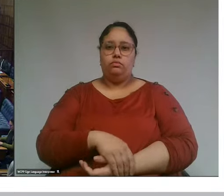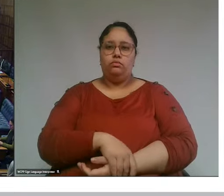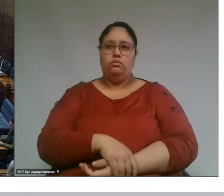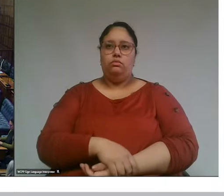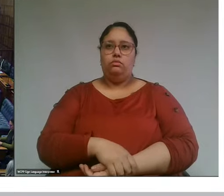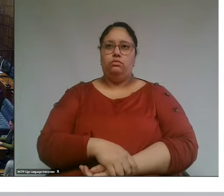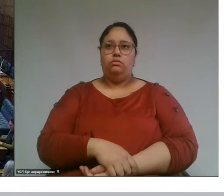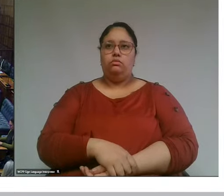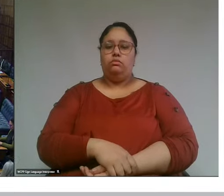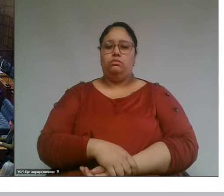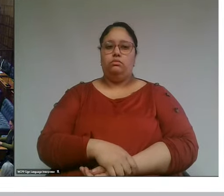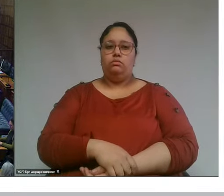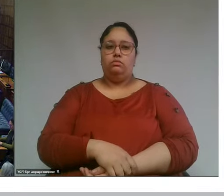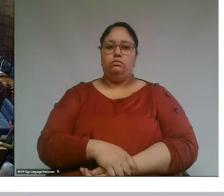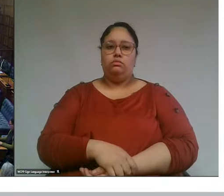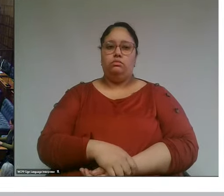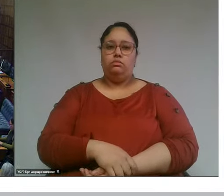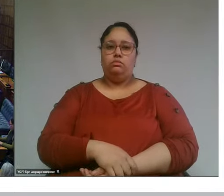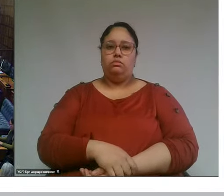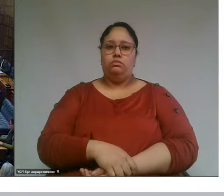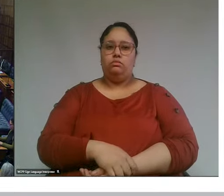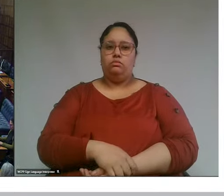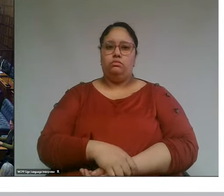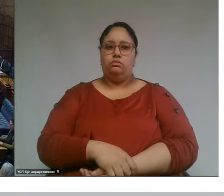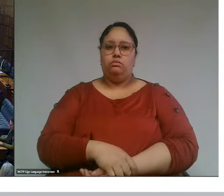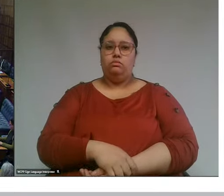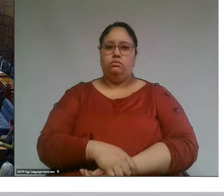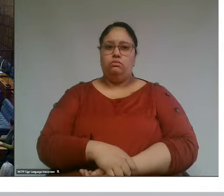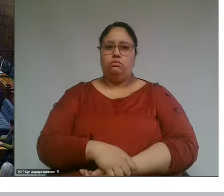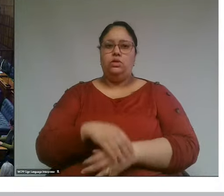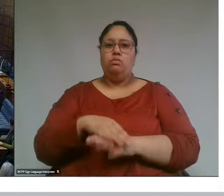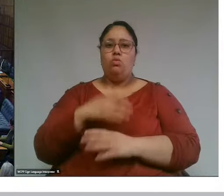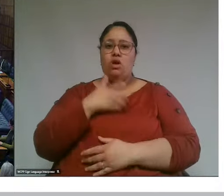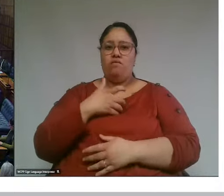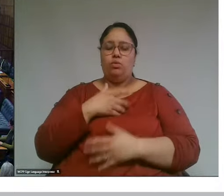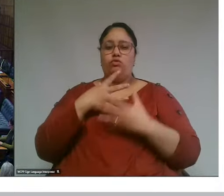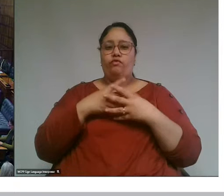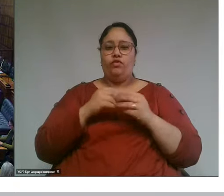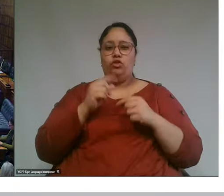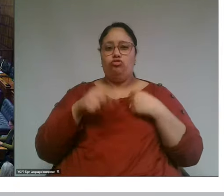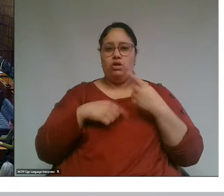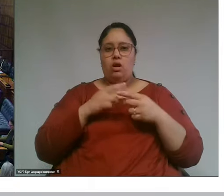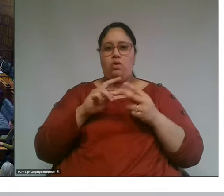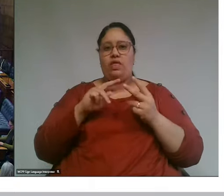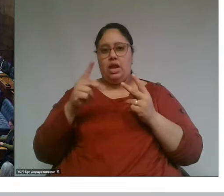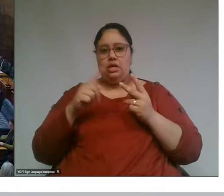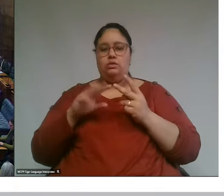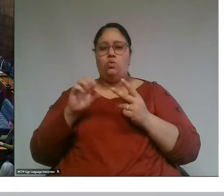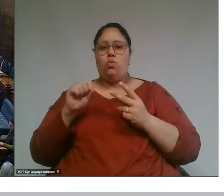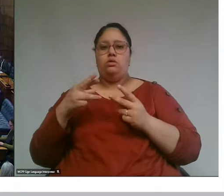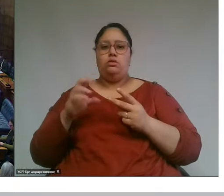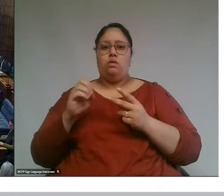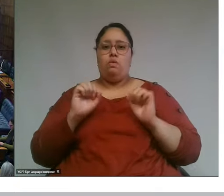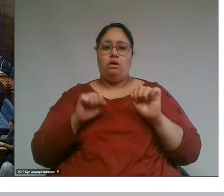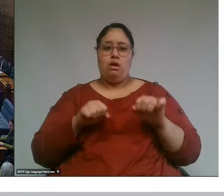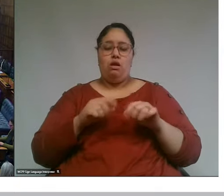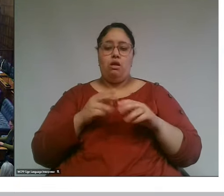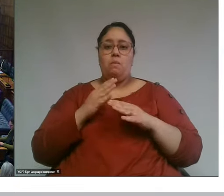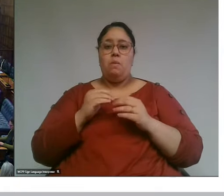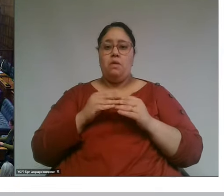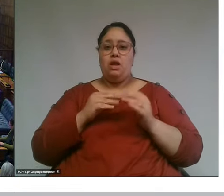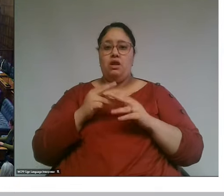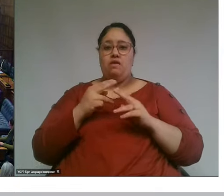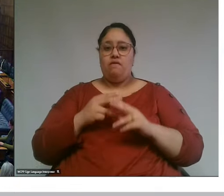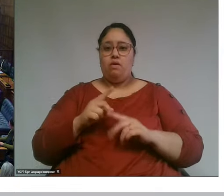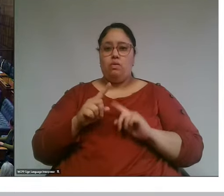yeah I think um i' I'd be more comfortable if we finish up this round um we're going into westg next U members any final questions